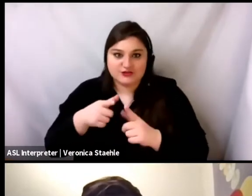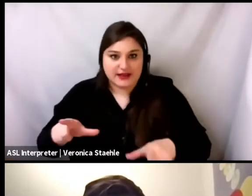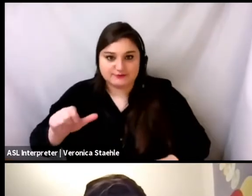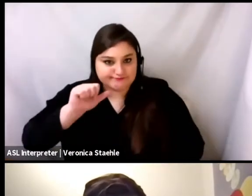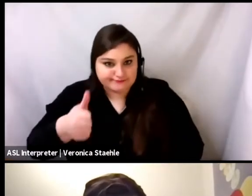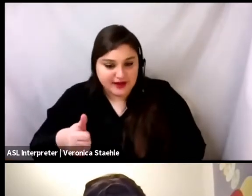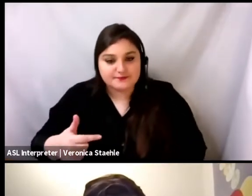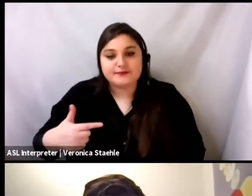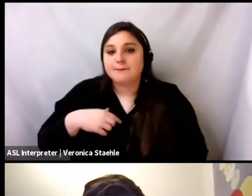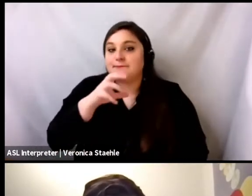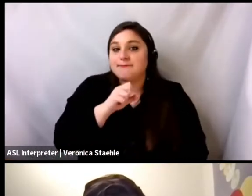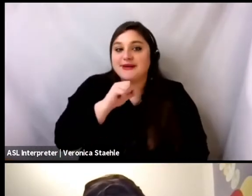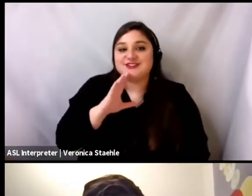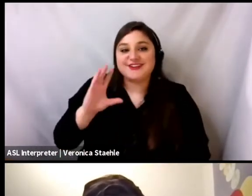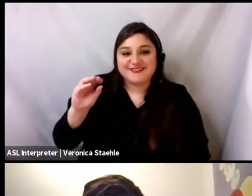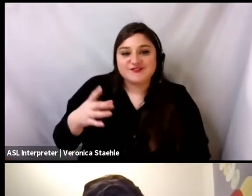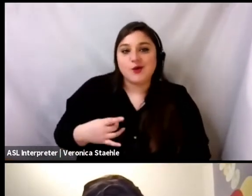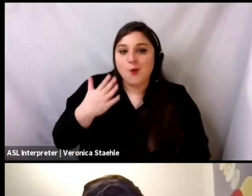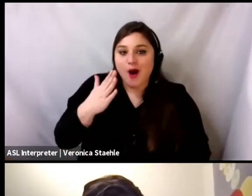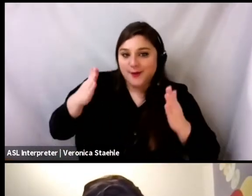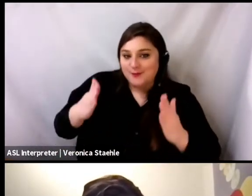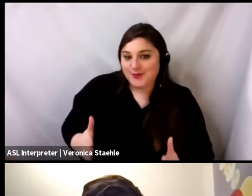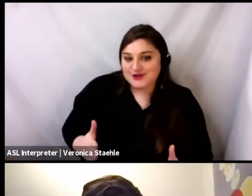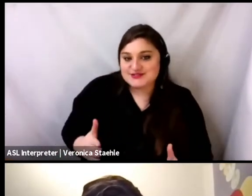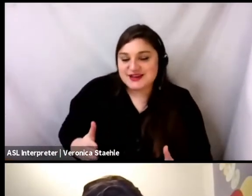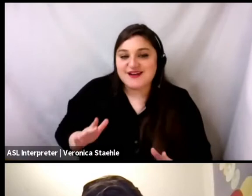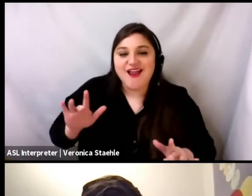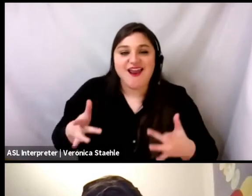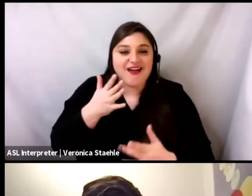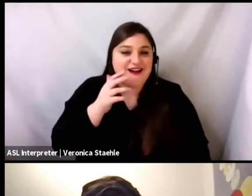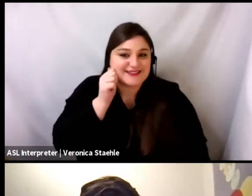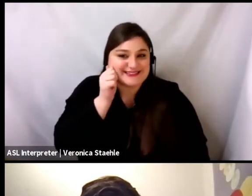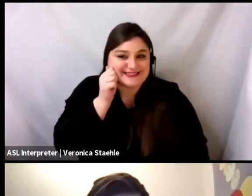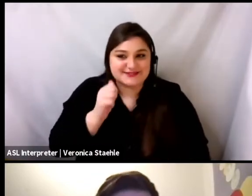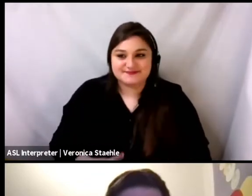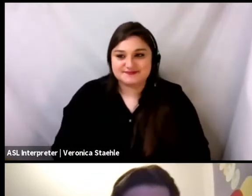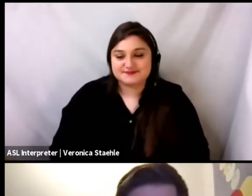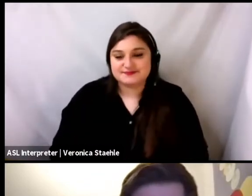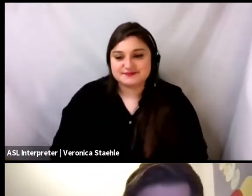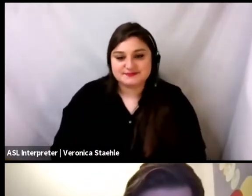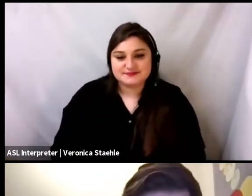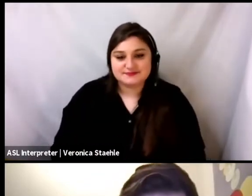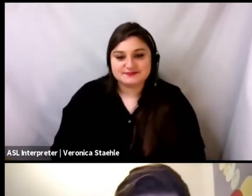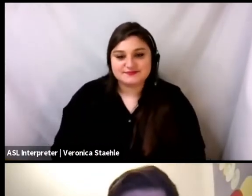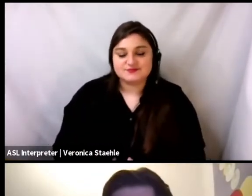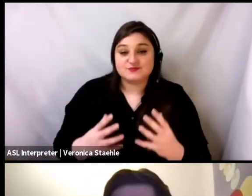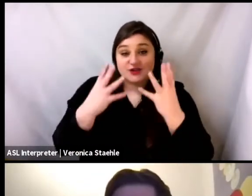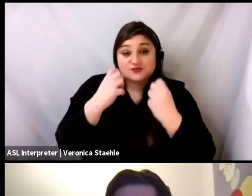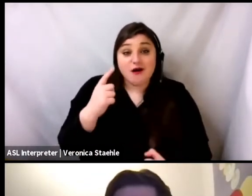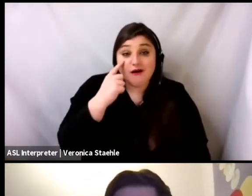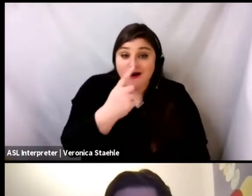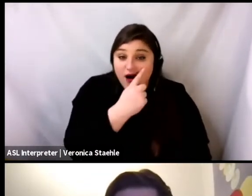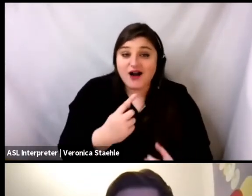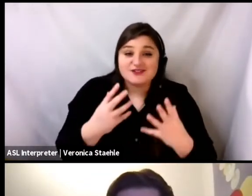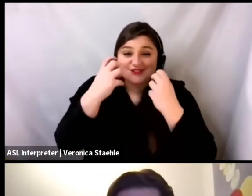a 50-year-old Caucasian person with light skin. I have dark eyes and dark